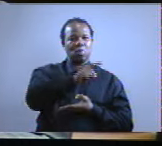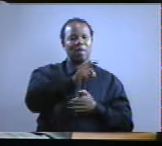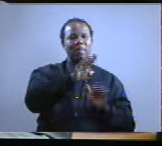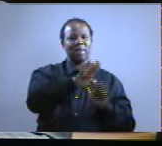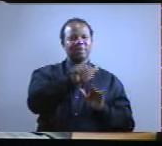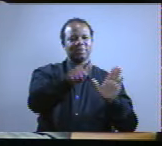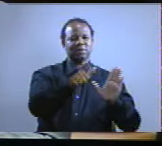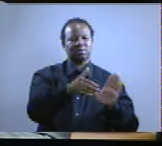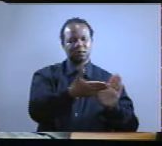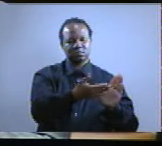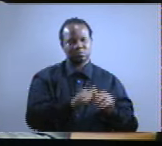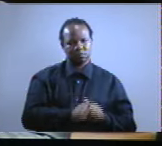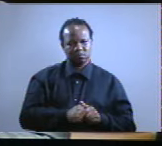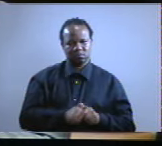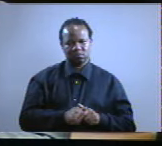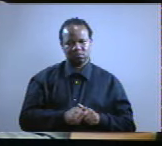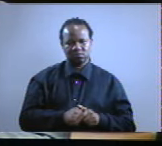196.